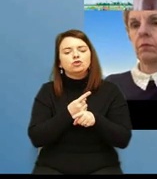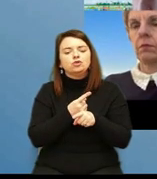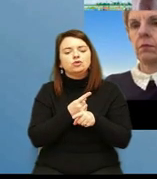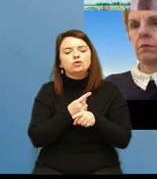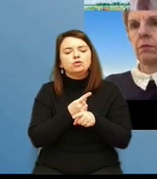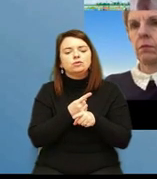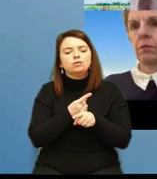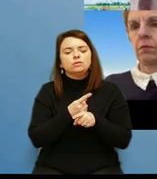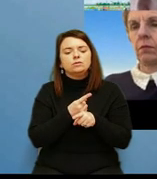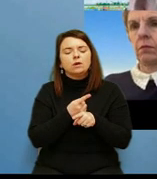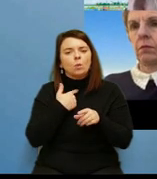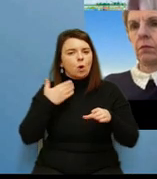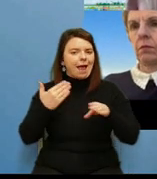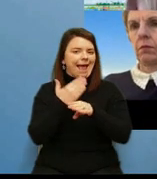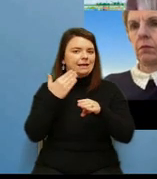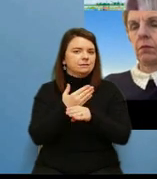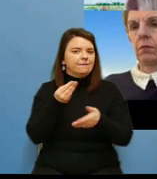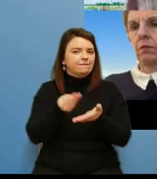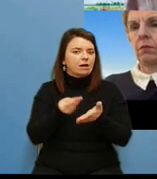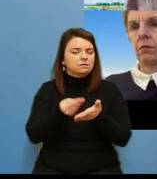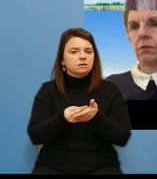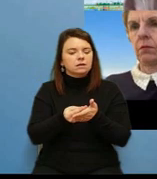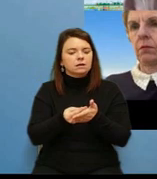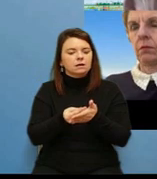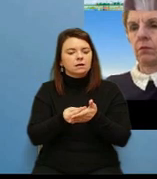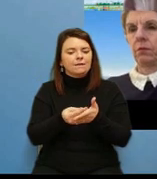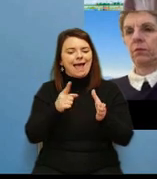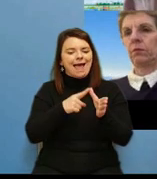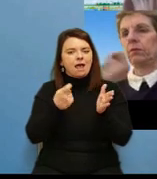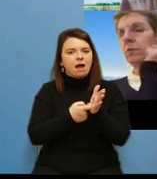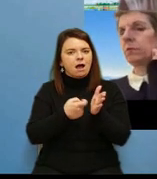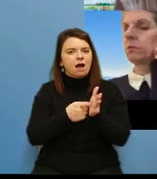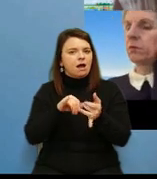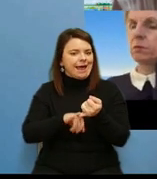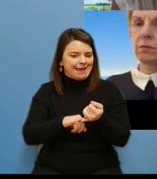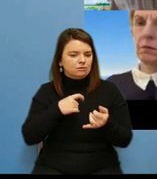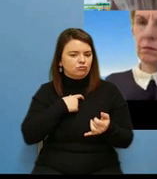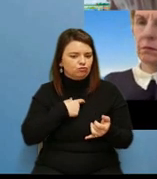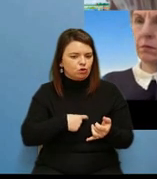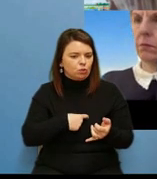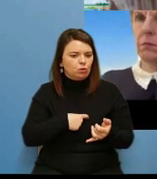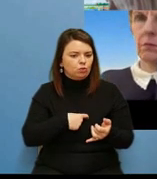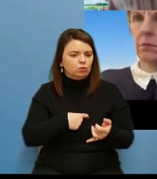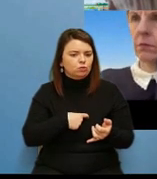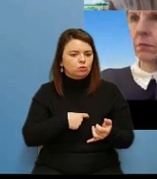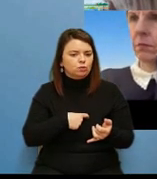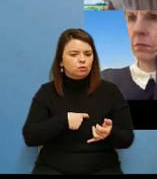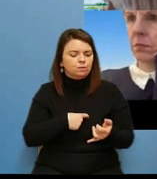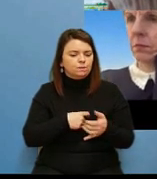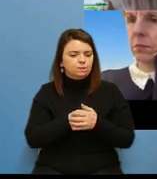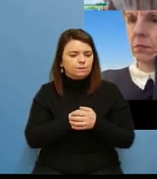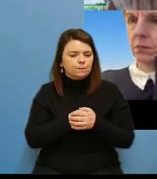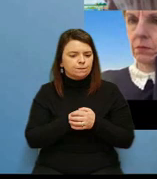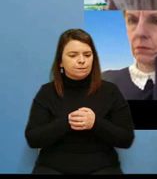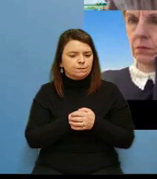and you mentioned we get a retroactive funding for the overrun on the